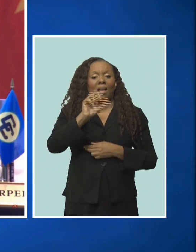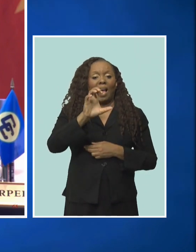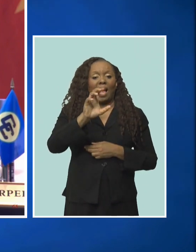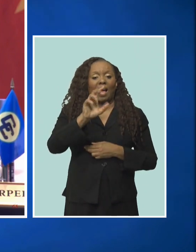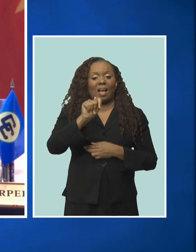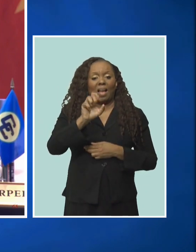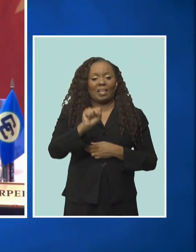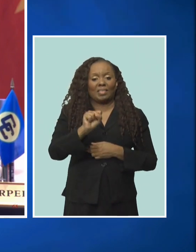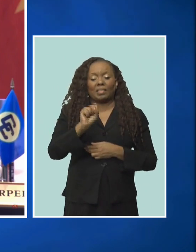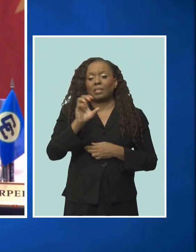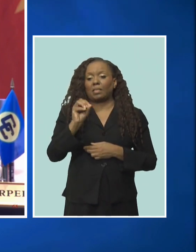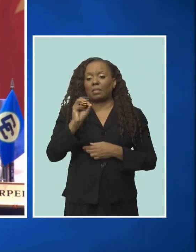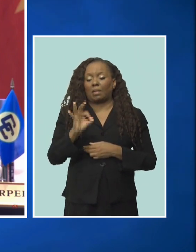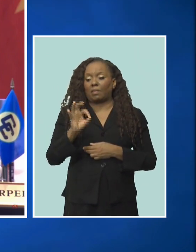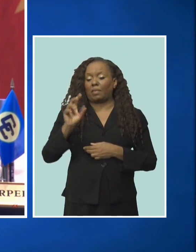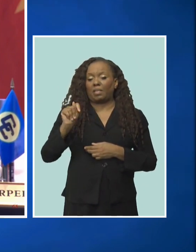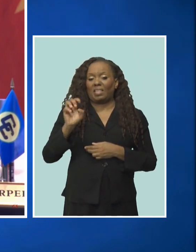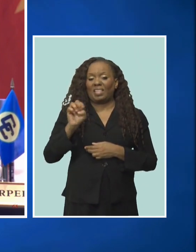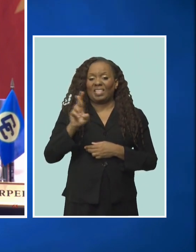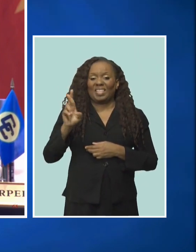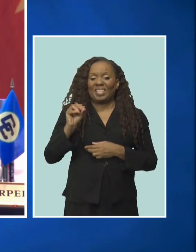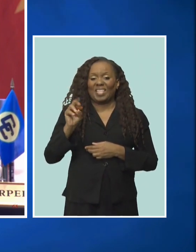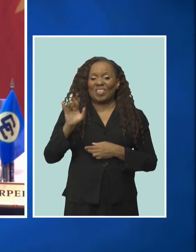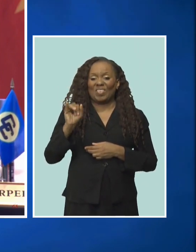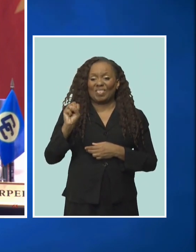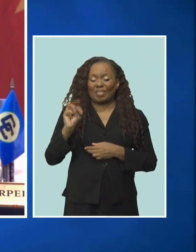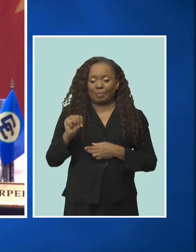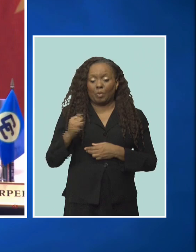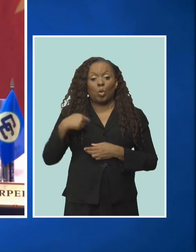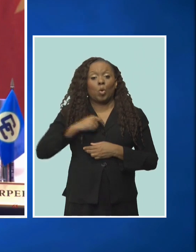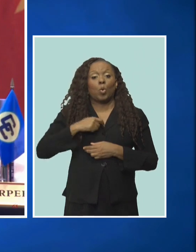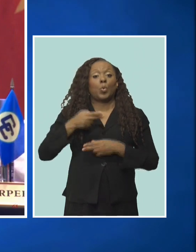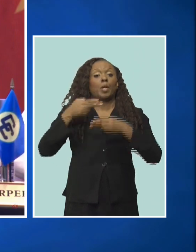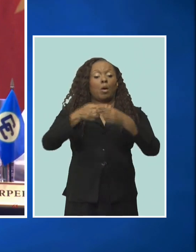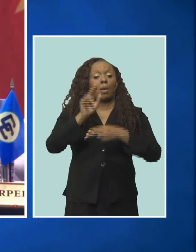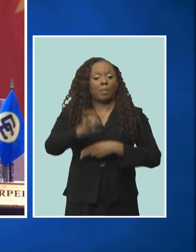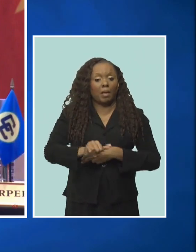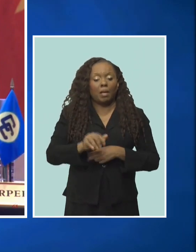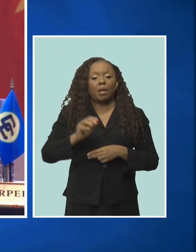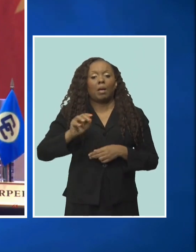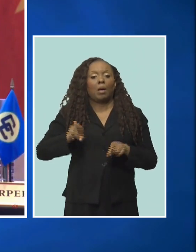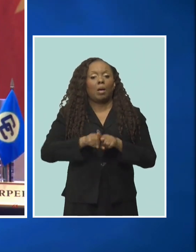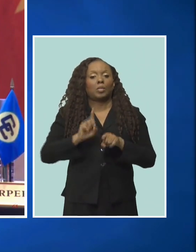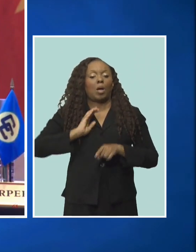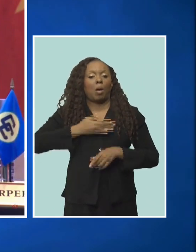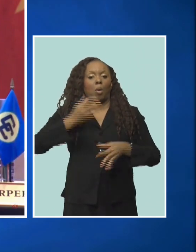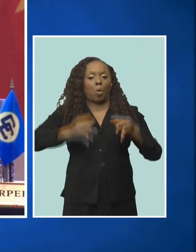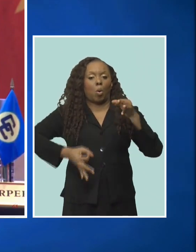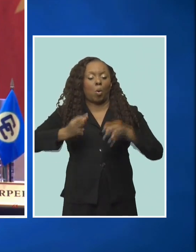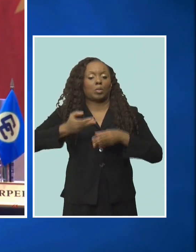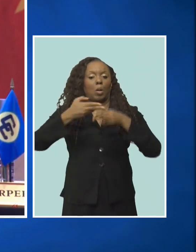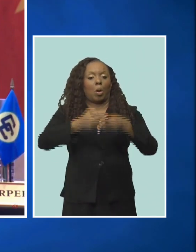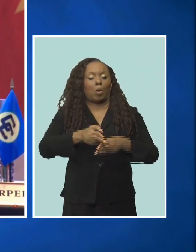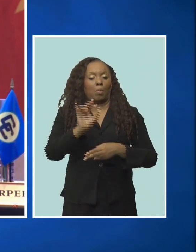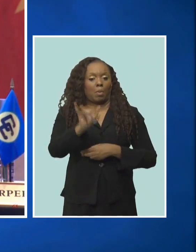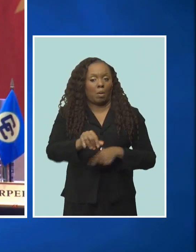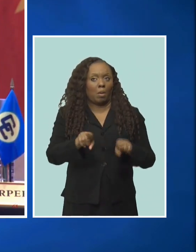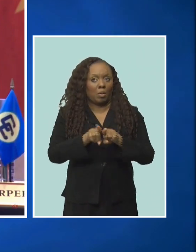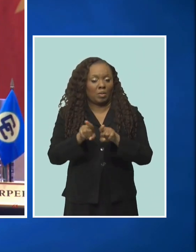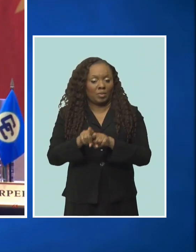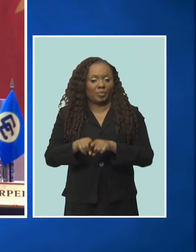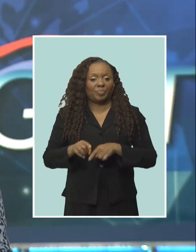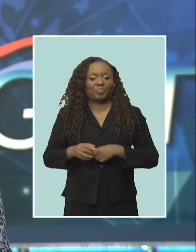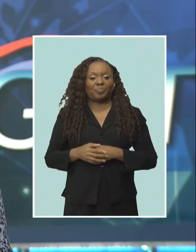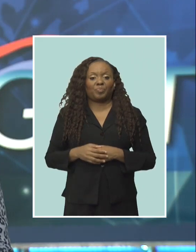the executive, but by our judiciary, and allow us to fashion the appropriate legislation to deal with that.